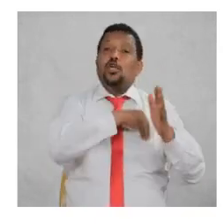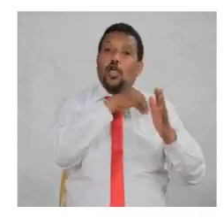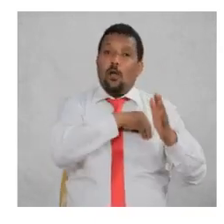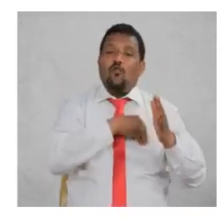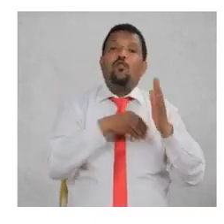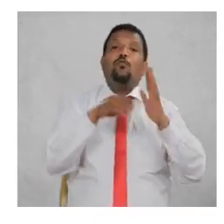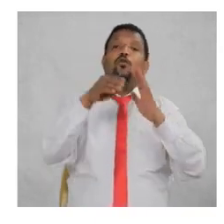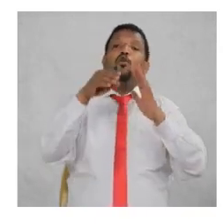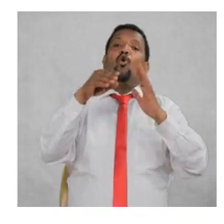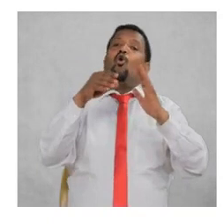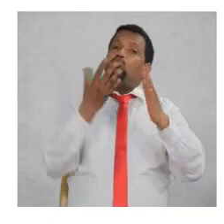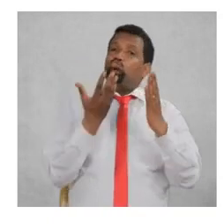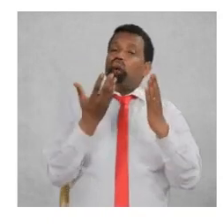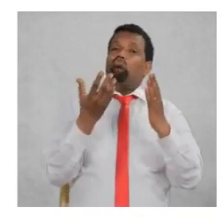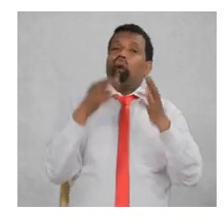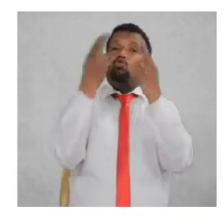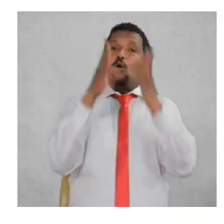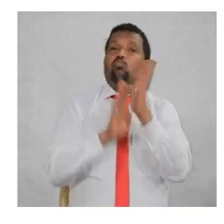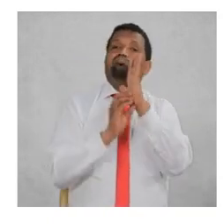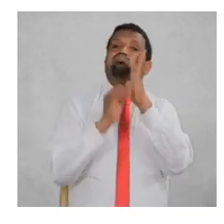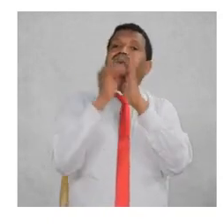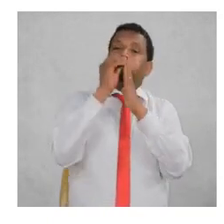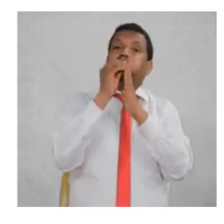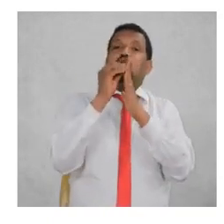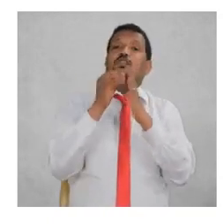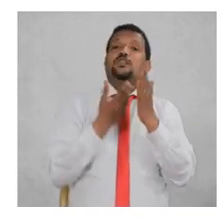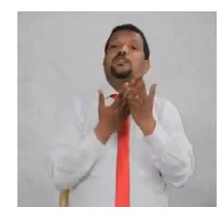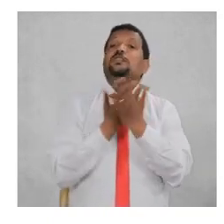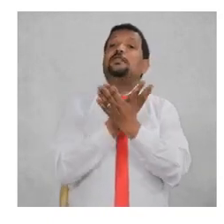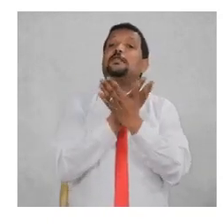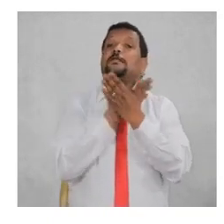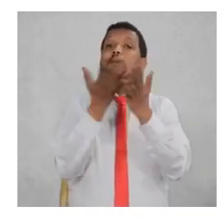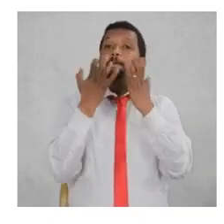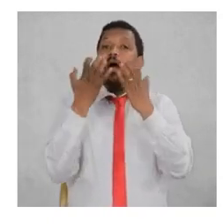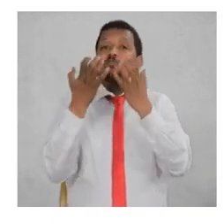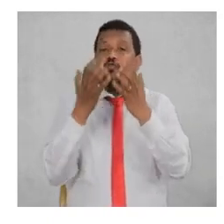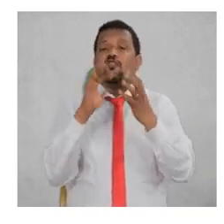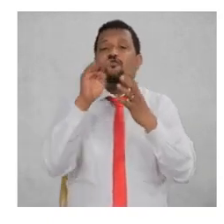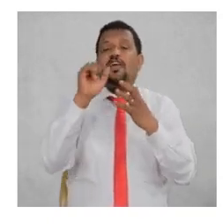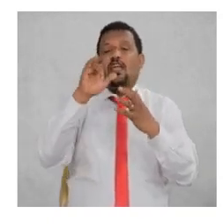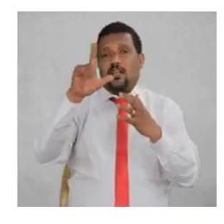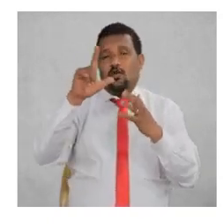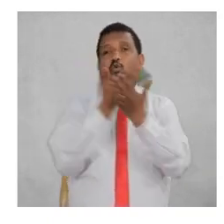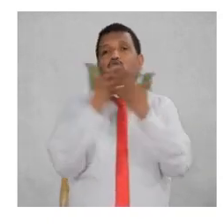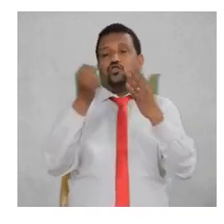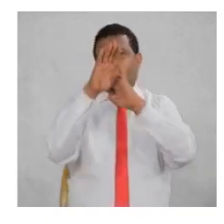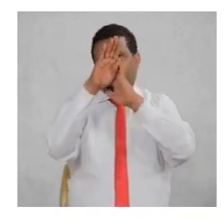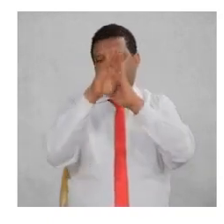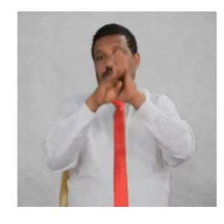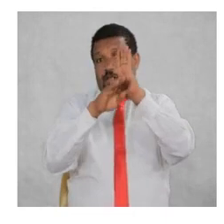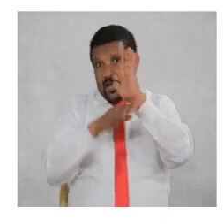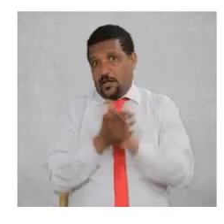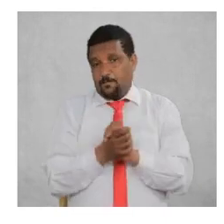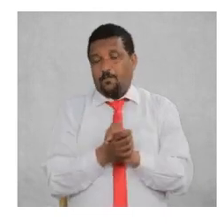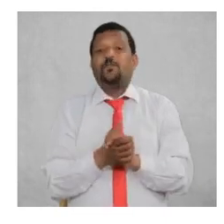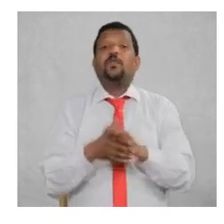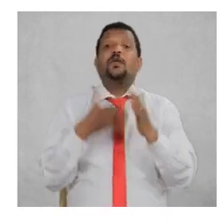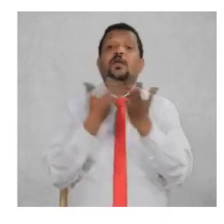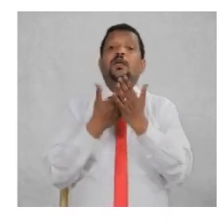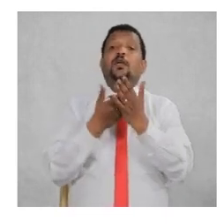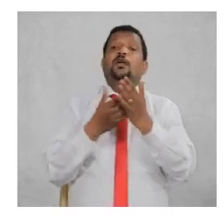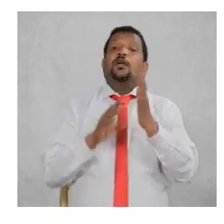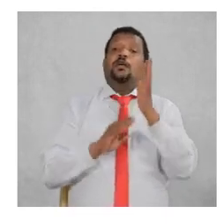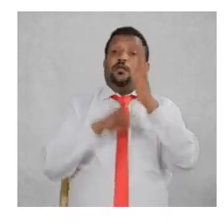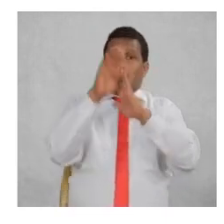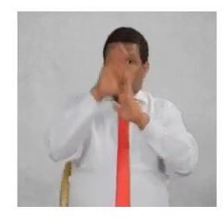consumer increases, then the demand for inferior goods will decline, and as income of a consumer declines, then the demand for inferior goods